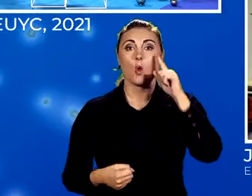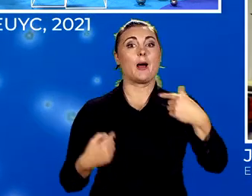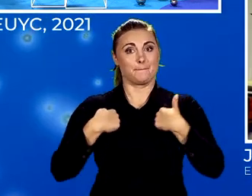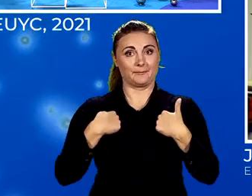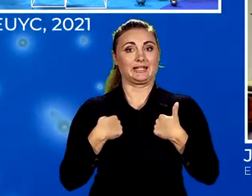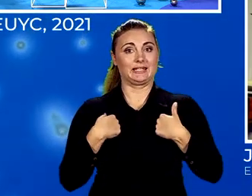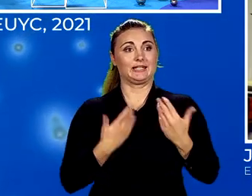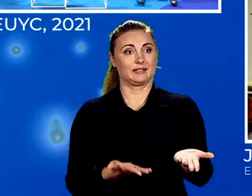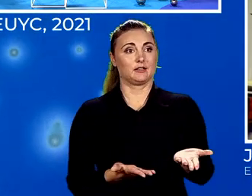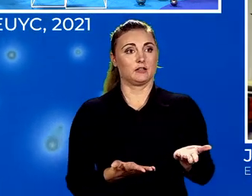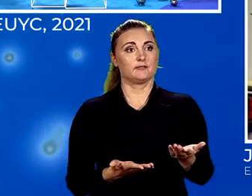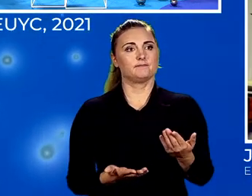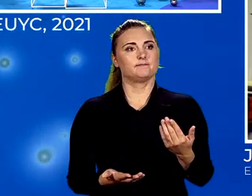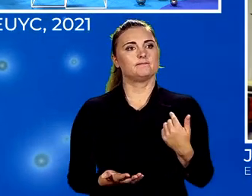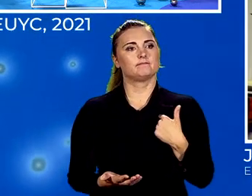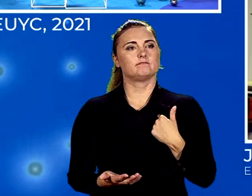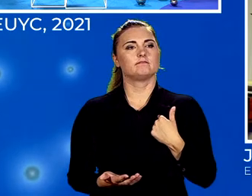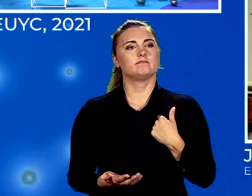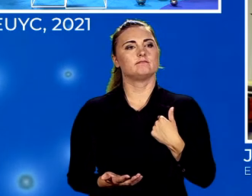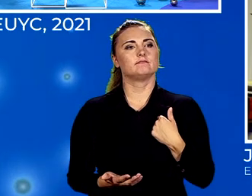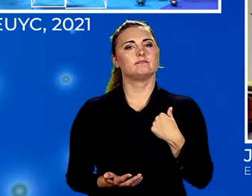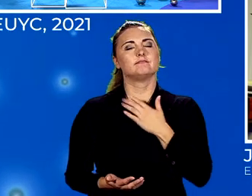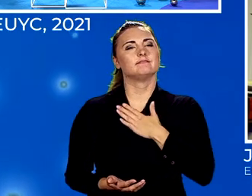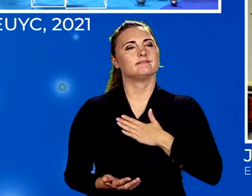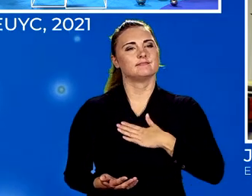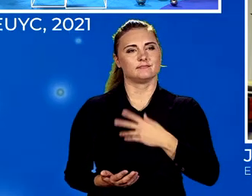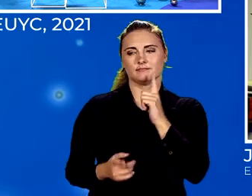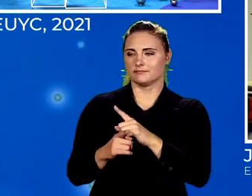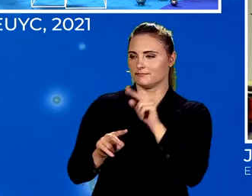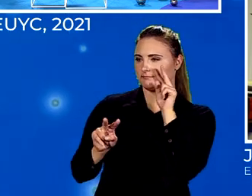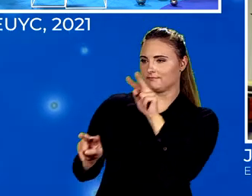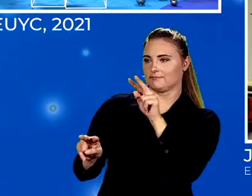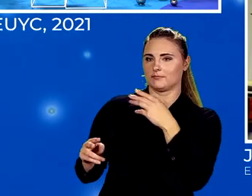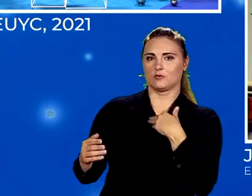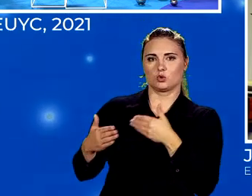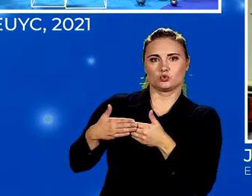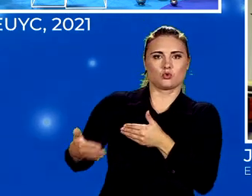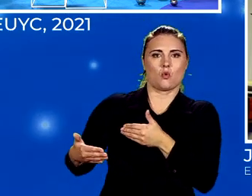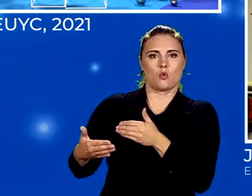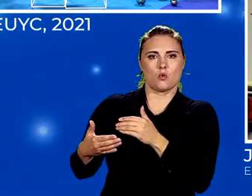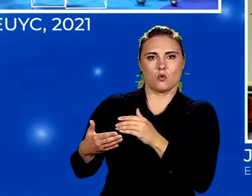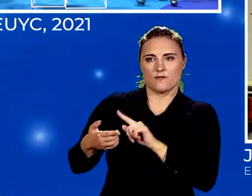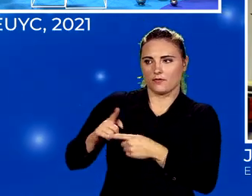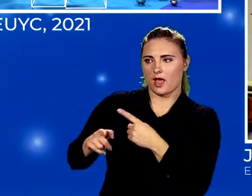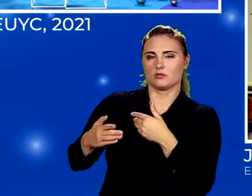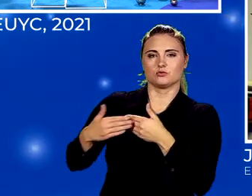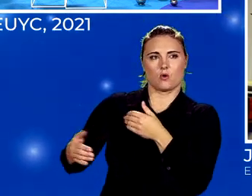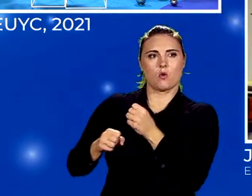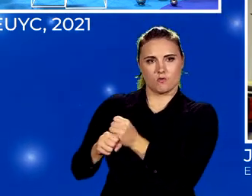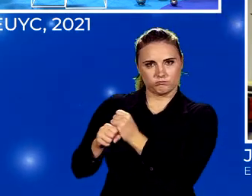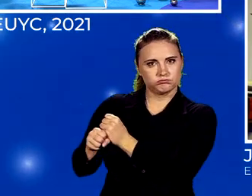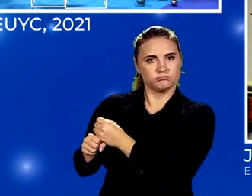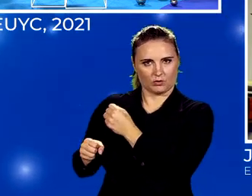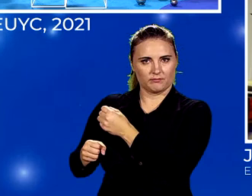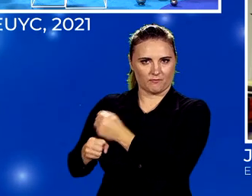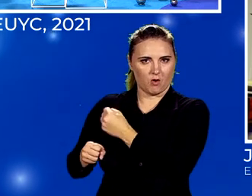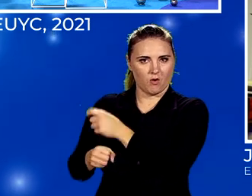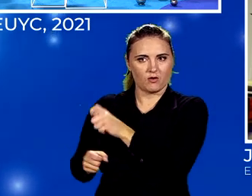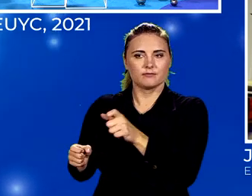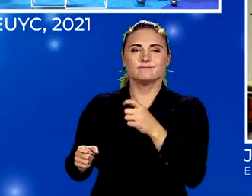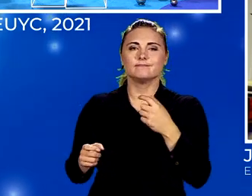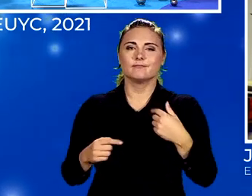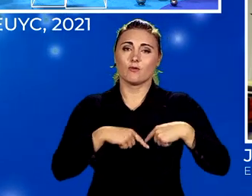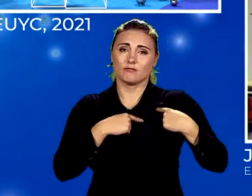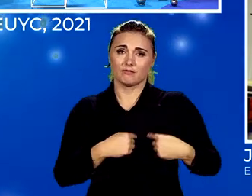what I appreciate in my colleagues is an honestness and a frankness. We come to this dialogue to talk about